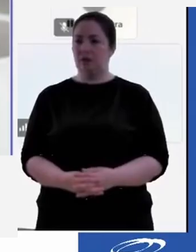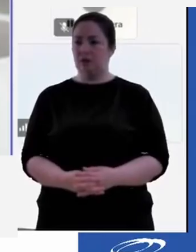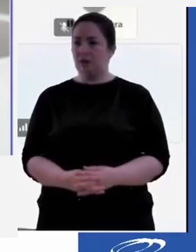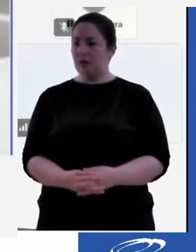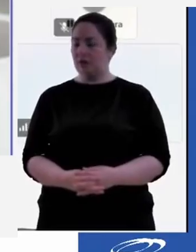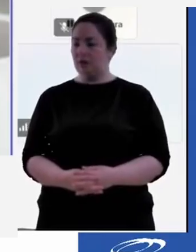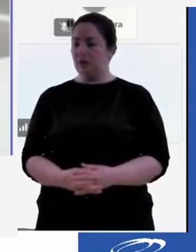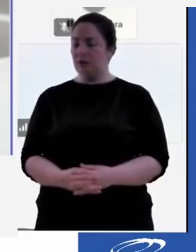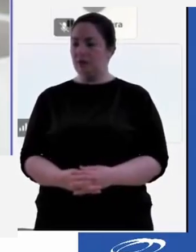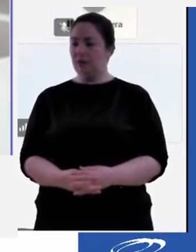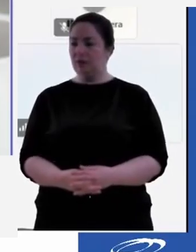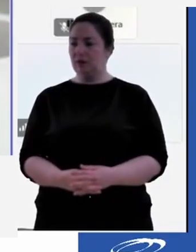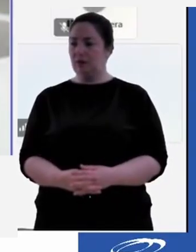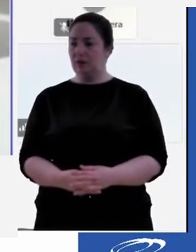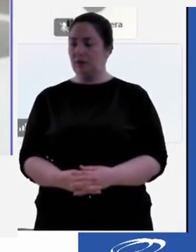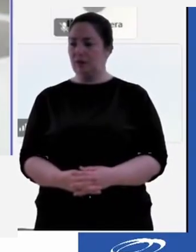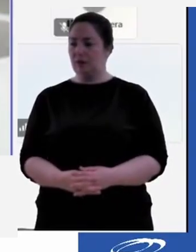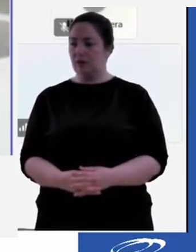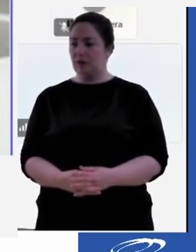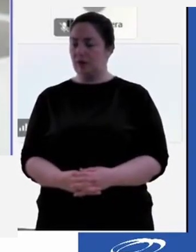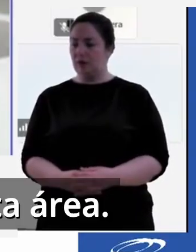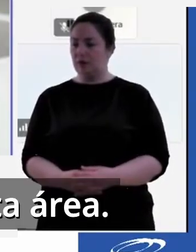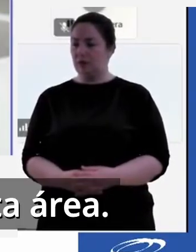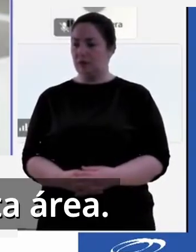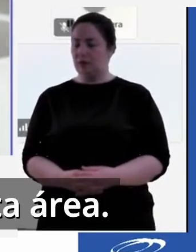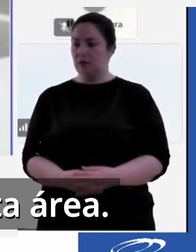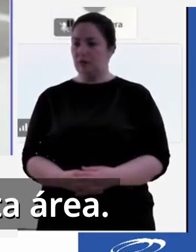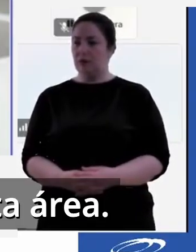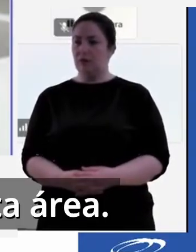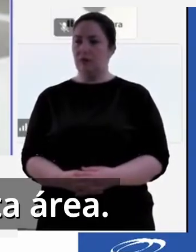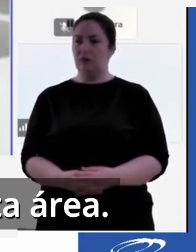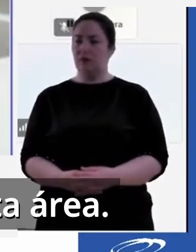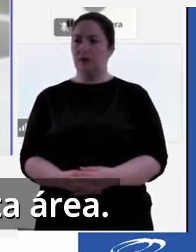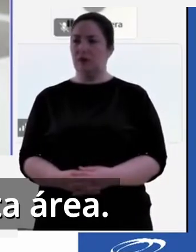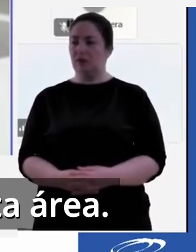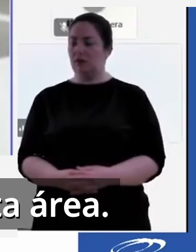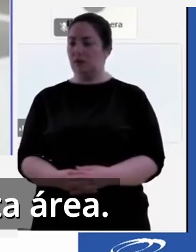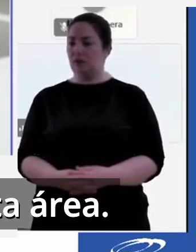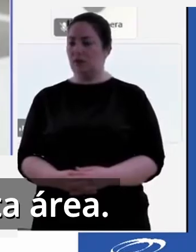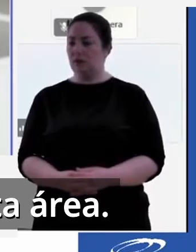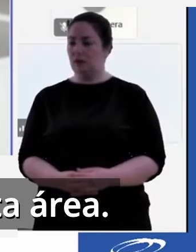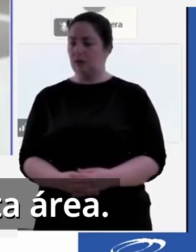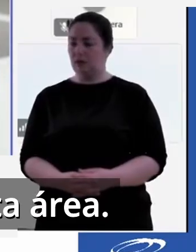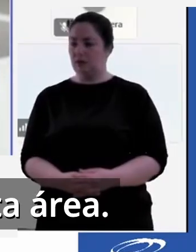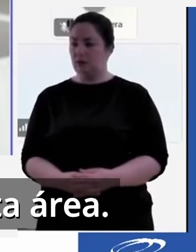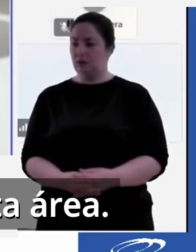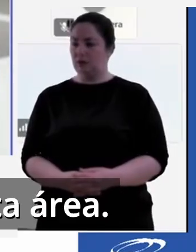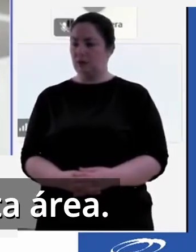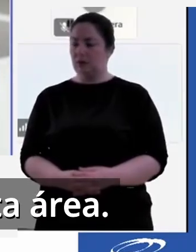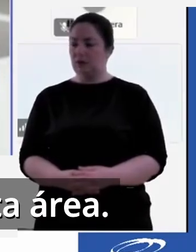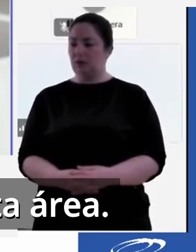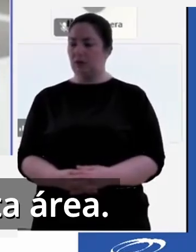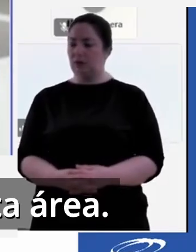that it's actually hard to find that kind of data, and it's actually hard to do. And so we don't have